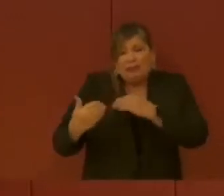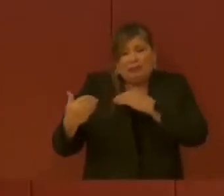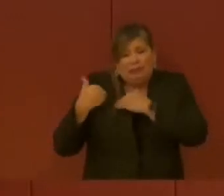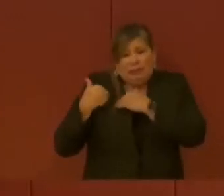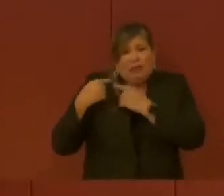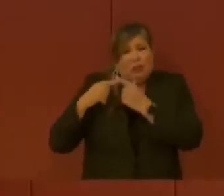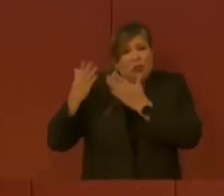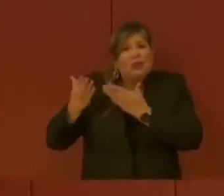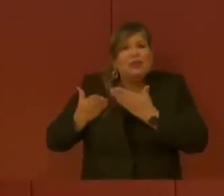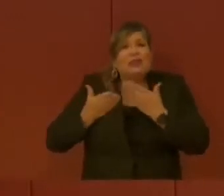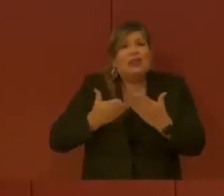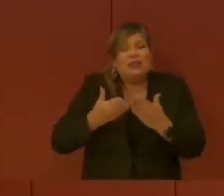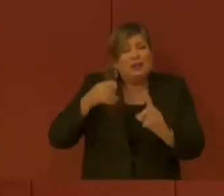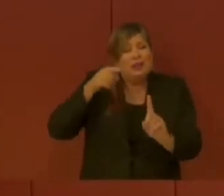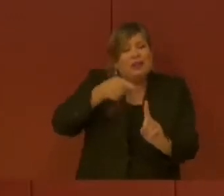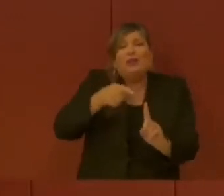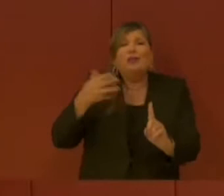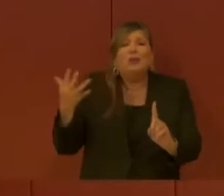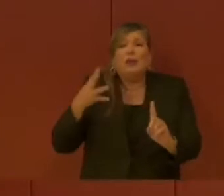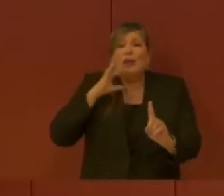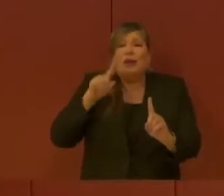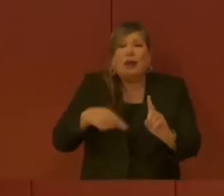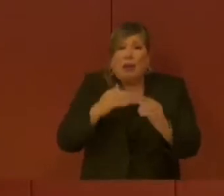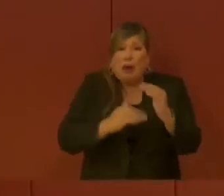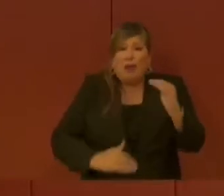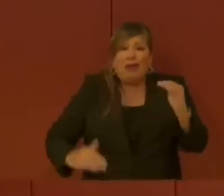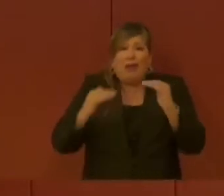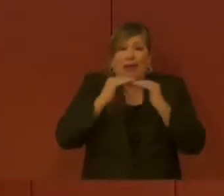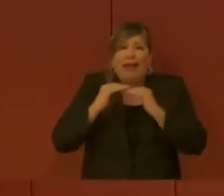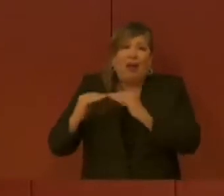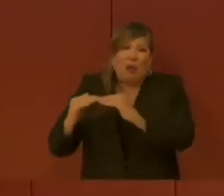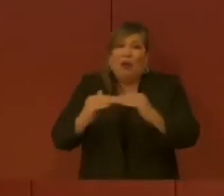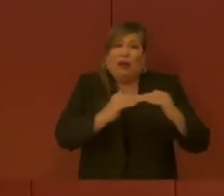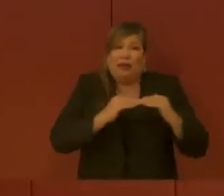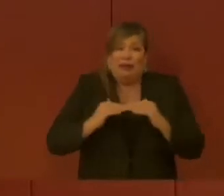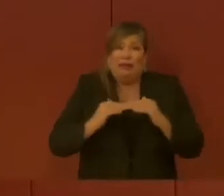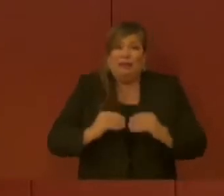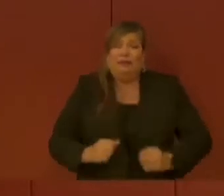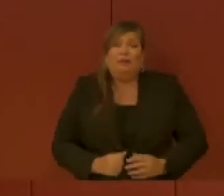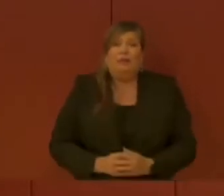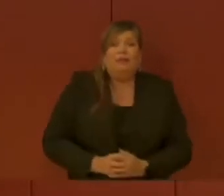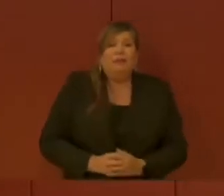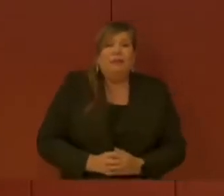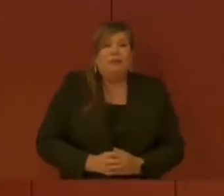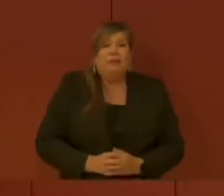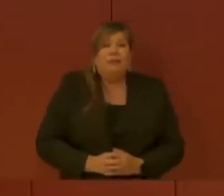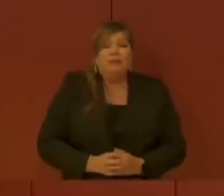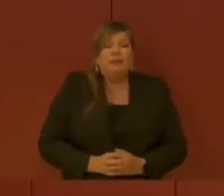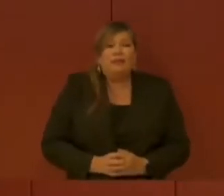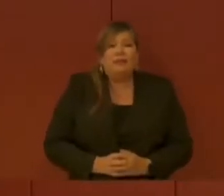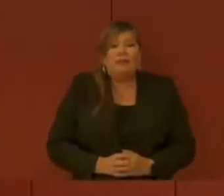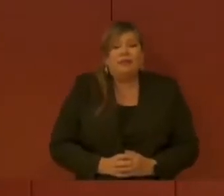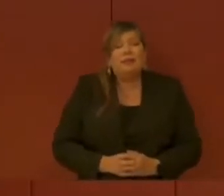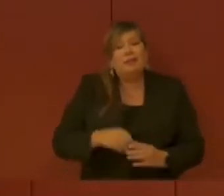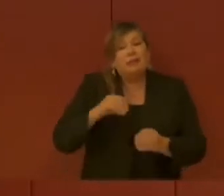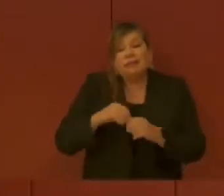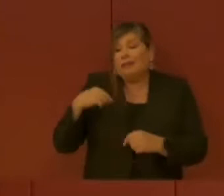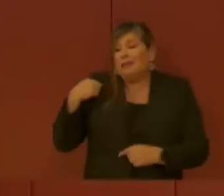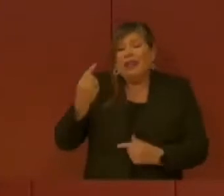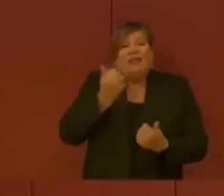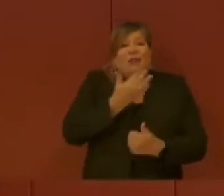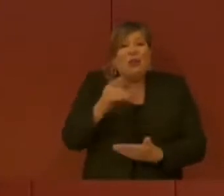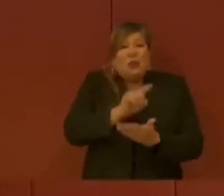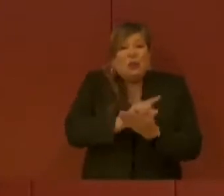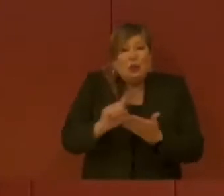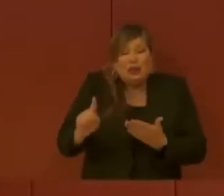delivering, and that's the issue of equity. Over the course of the last number of weeks, I've been traveling to cities across